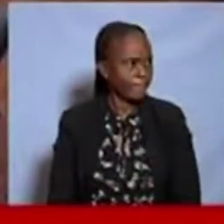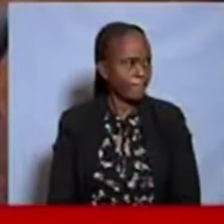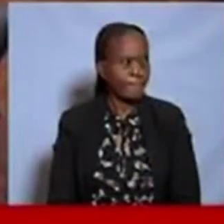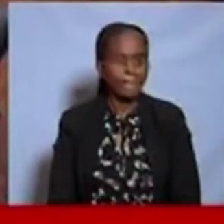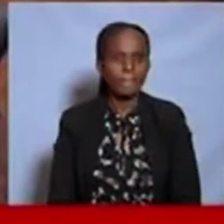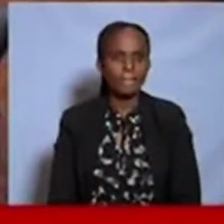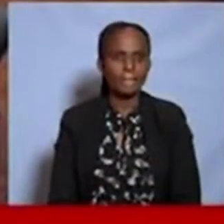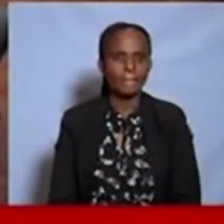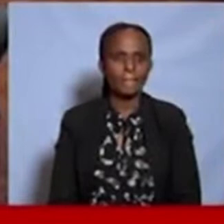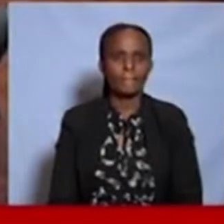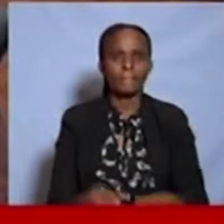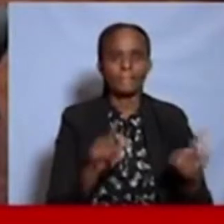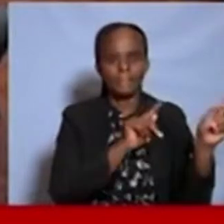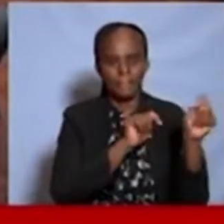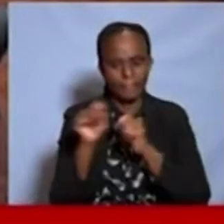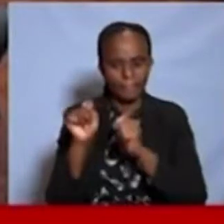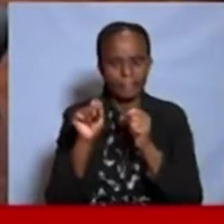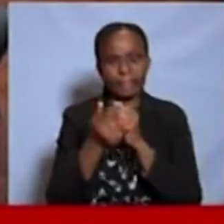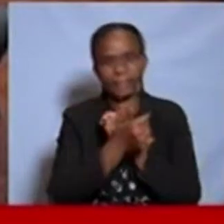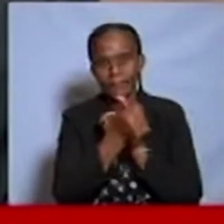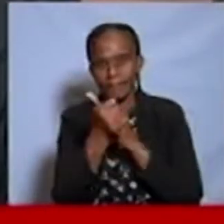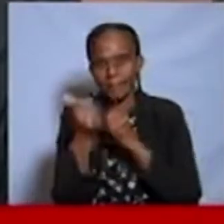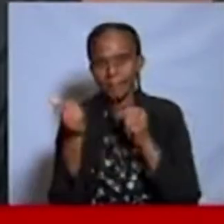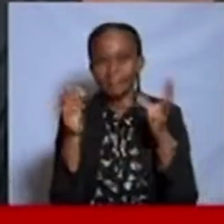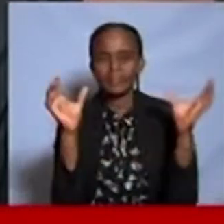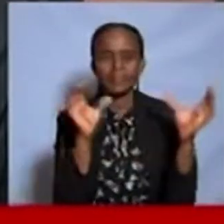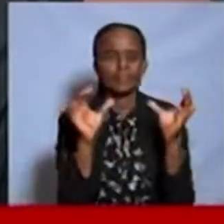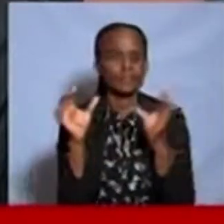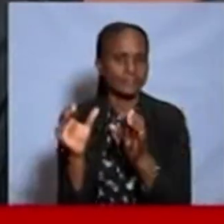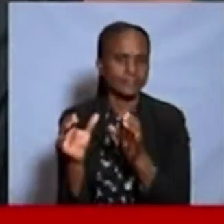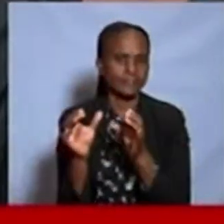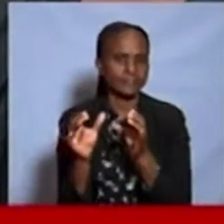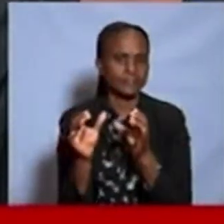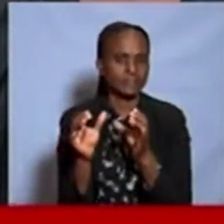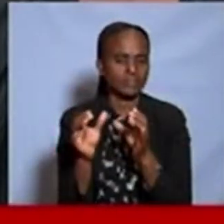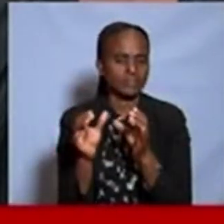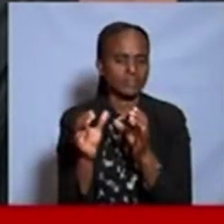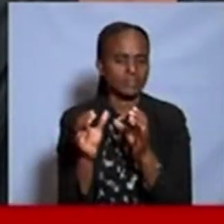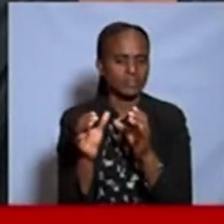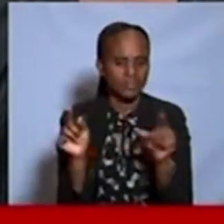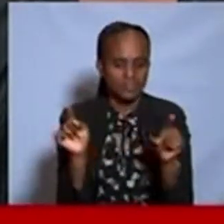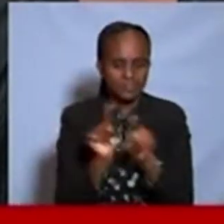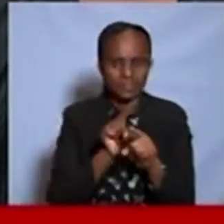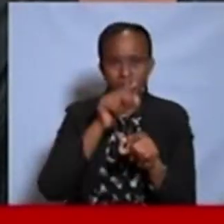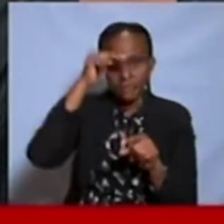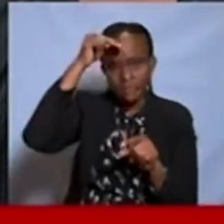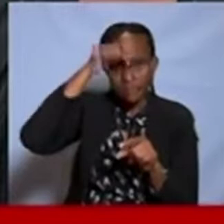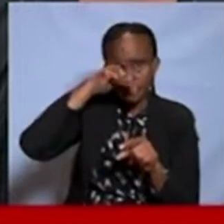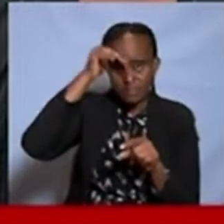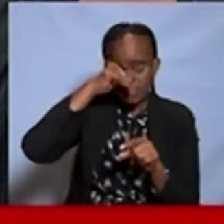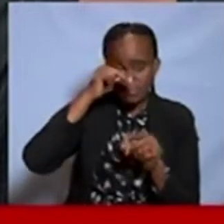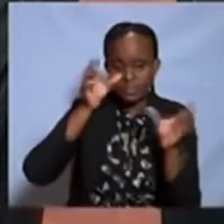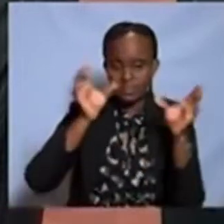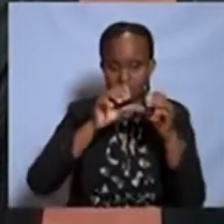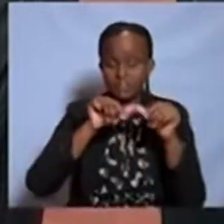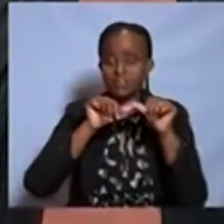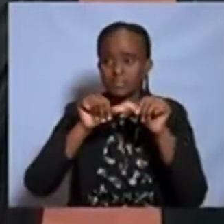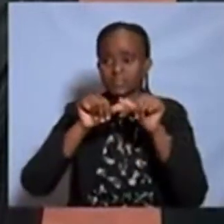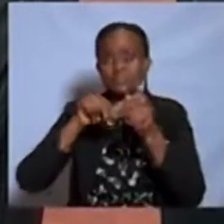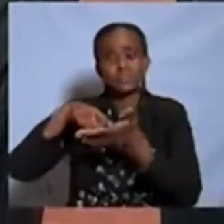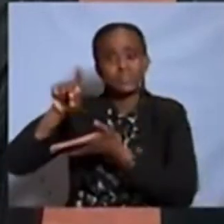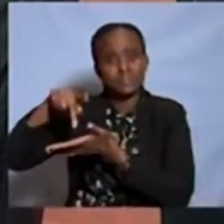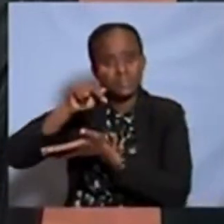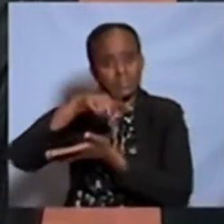they are transferred to other council, and the Namwara council is still paying them.